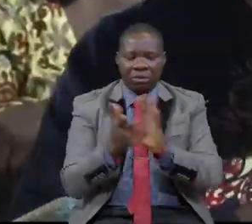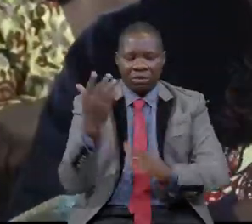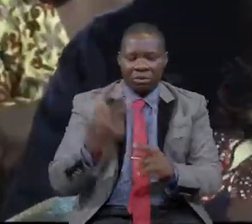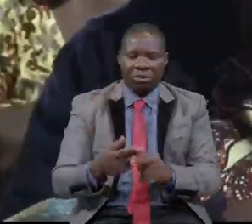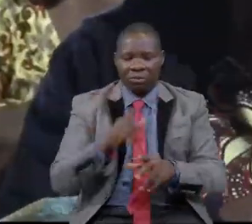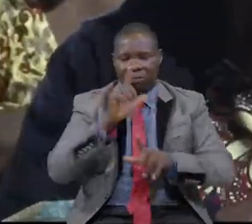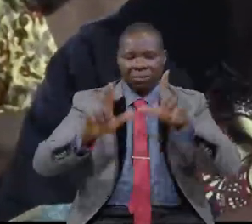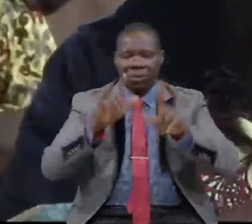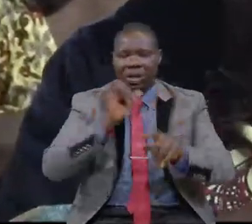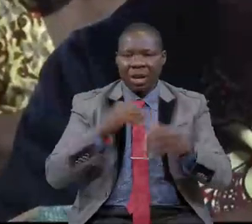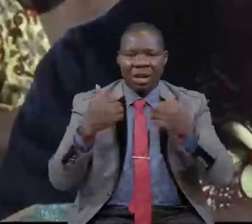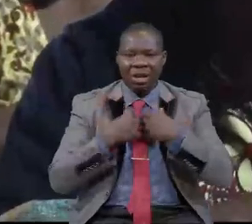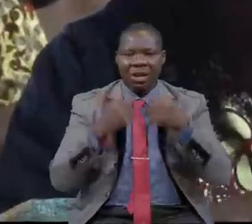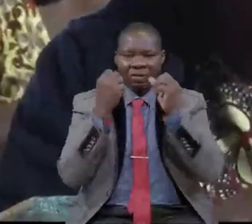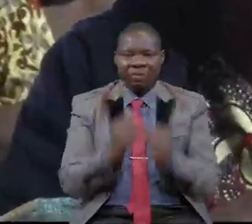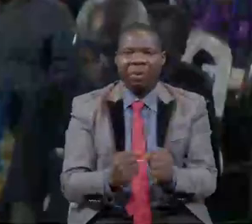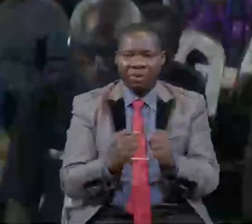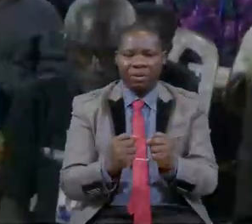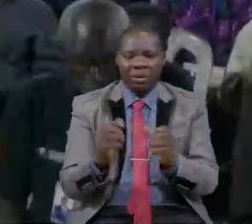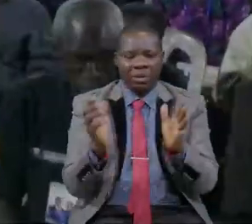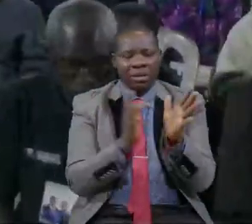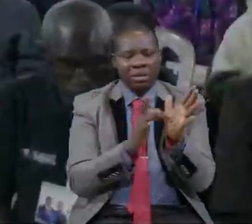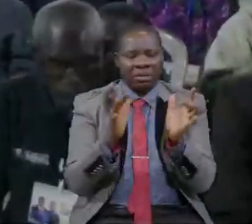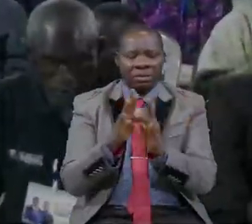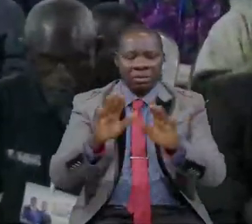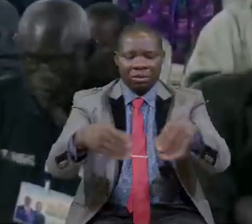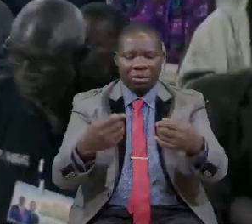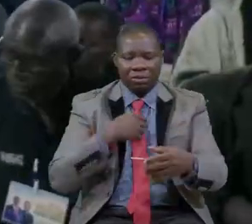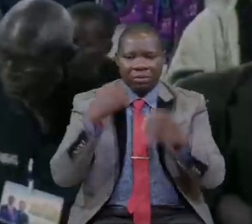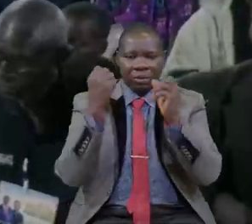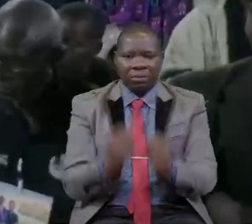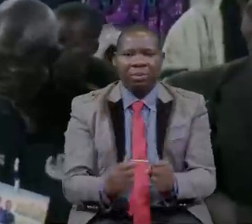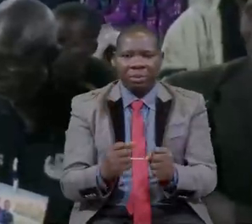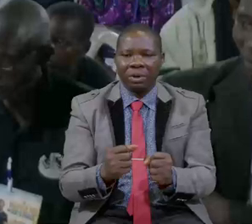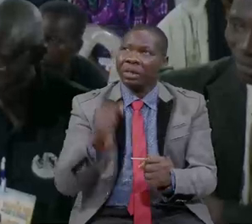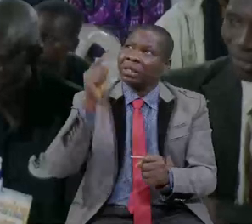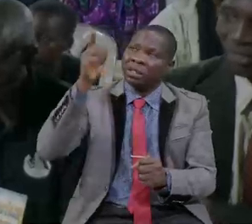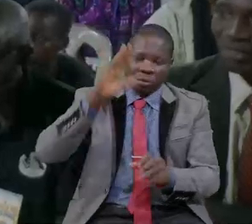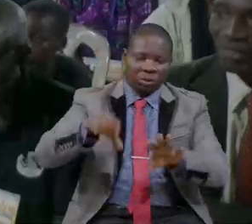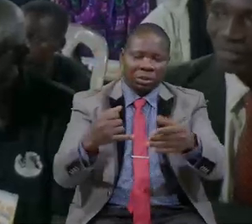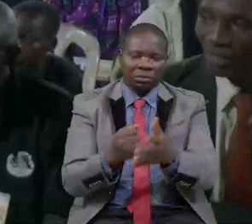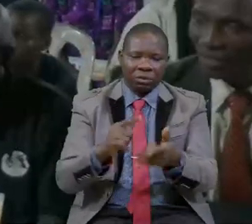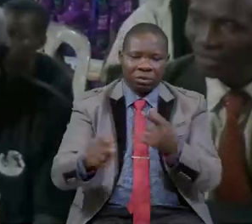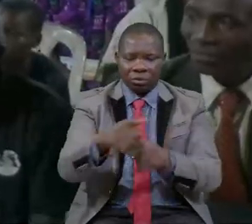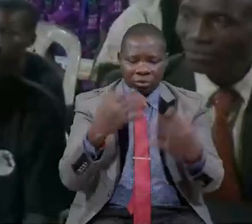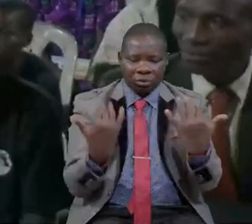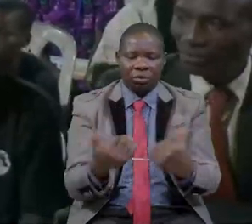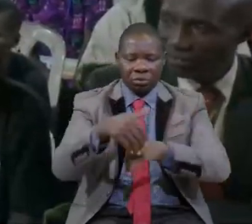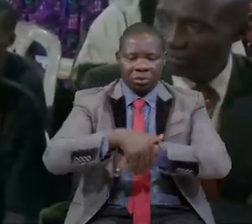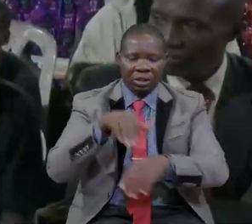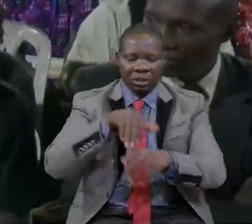Jesus gave me power. He'll give you tonight. Your